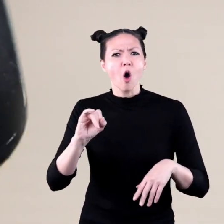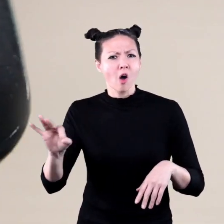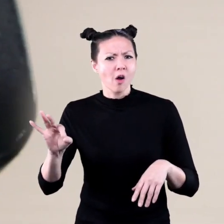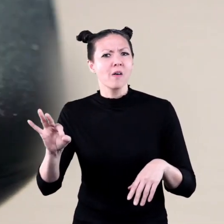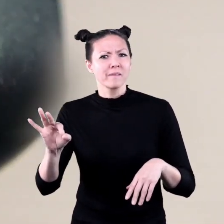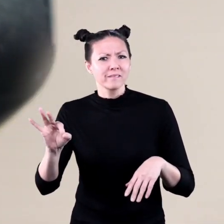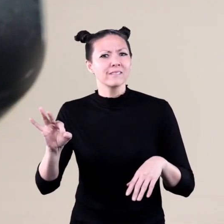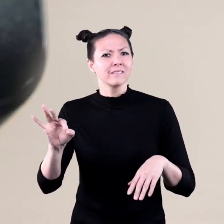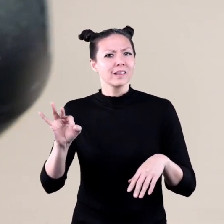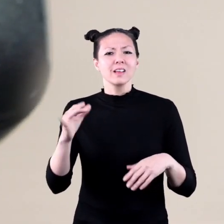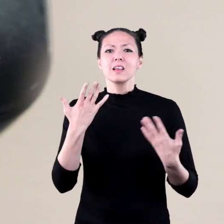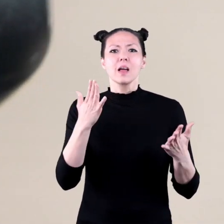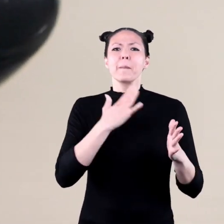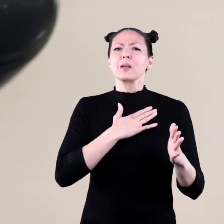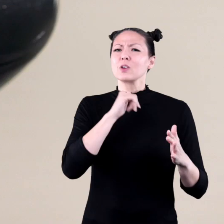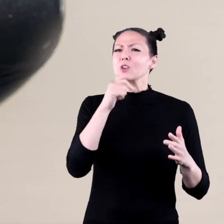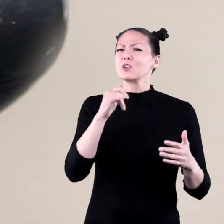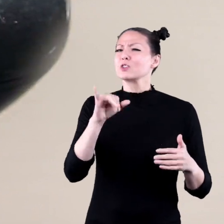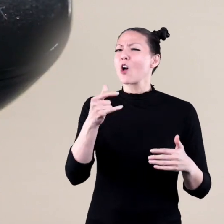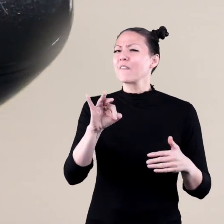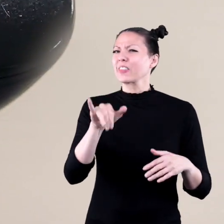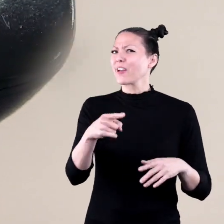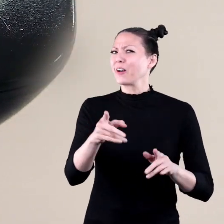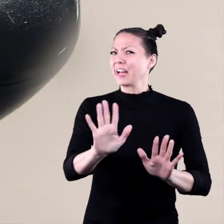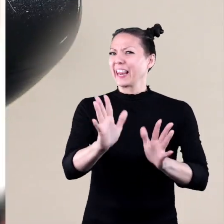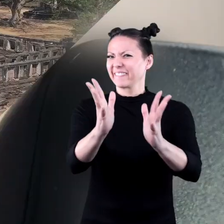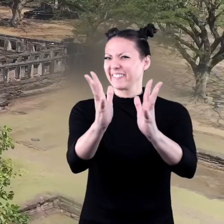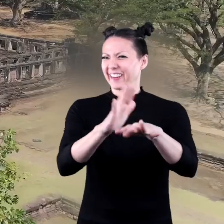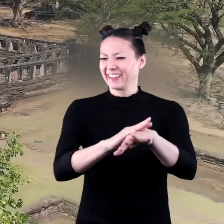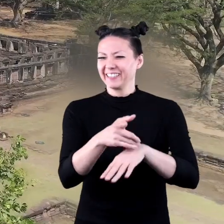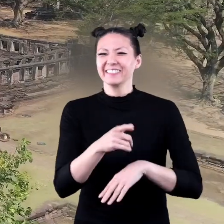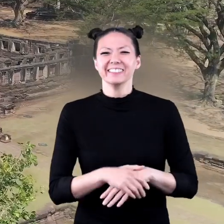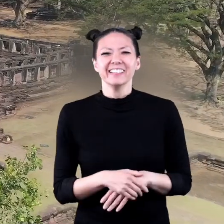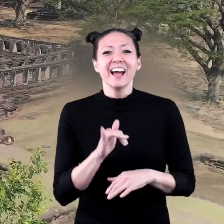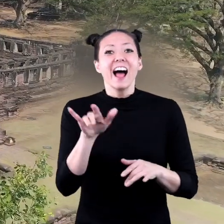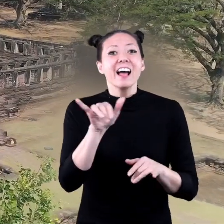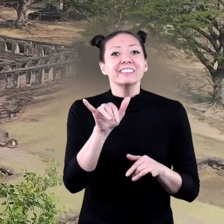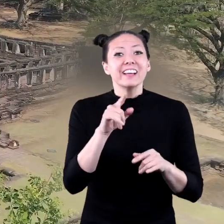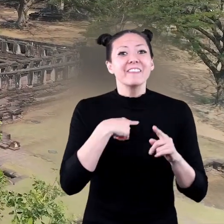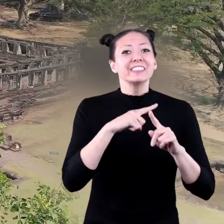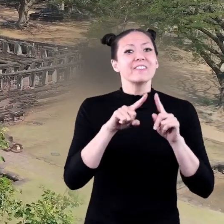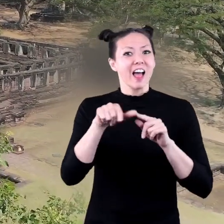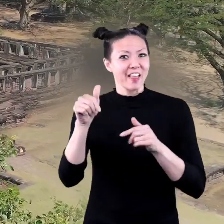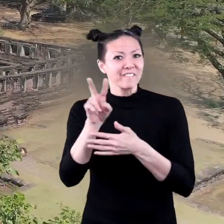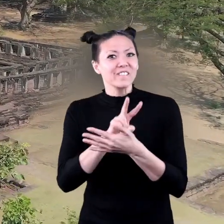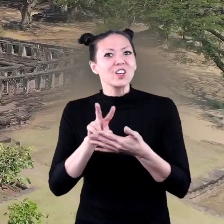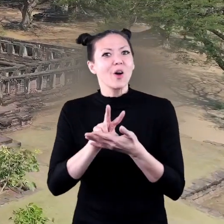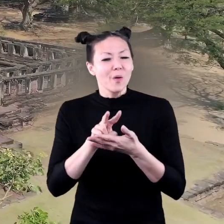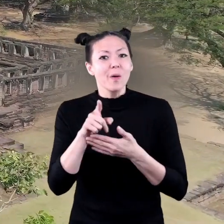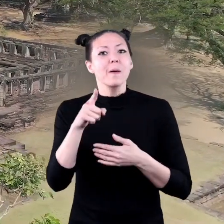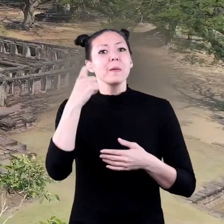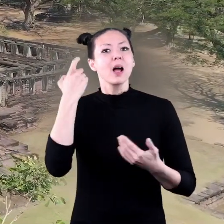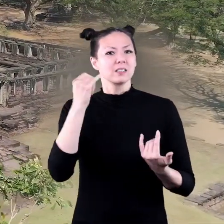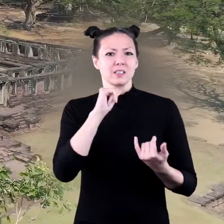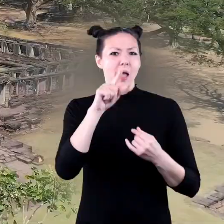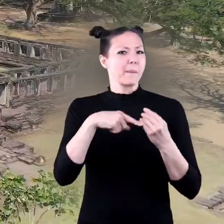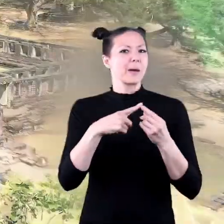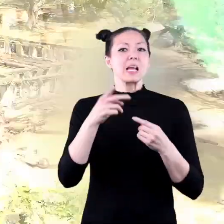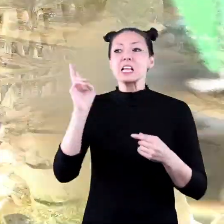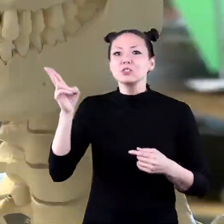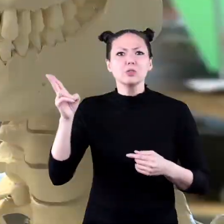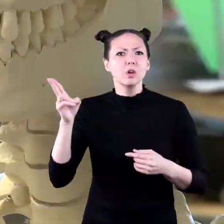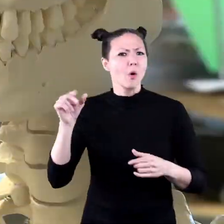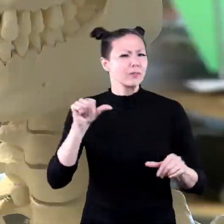on and off. Please, don't turn this one off. But it's also different from other videos because it's not about